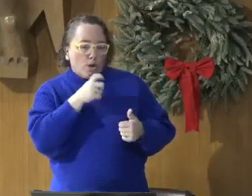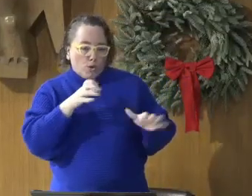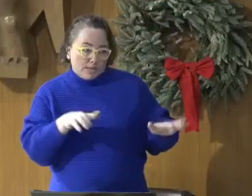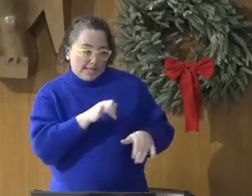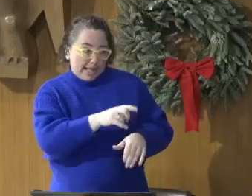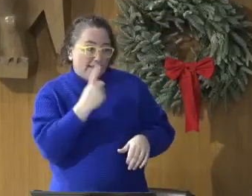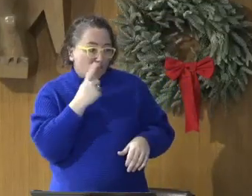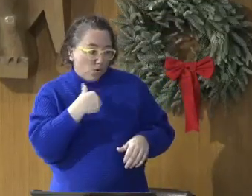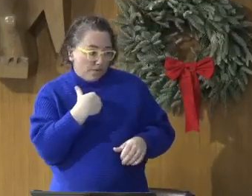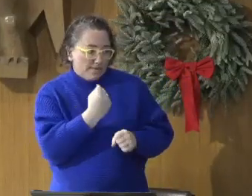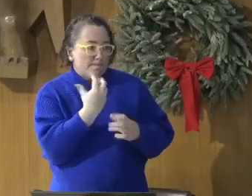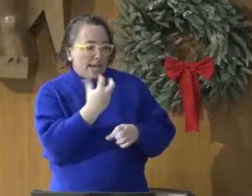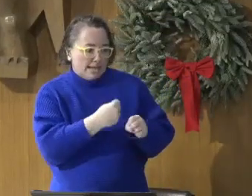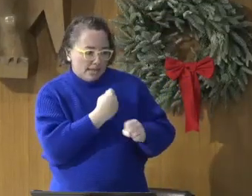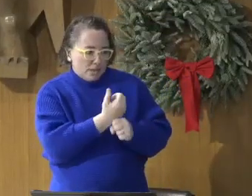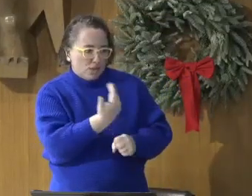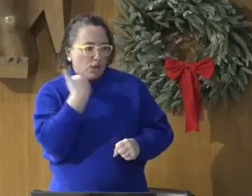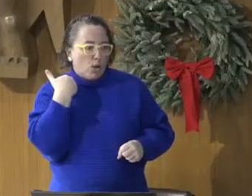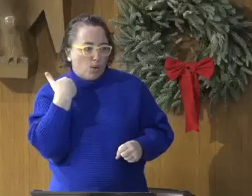many years ago.